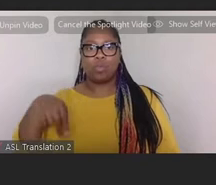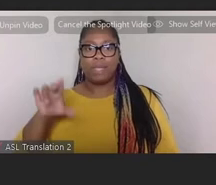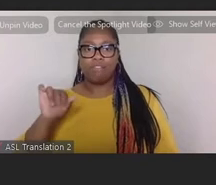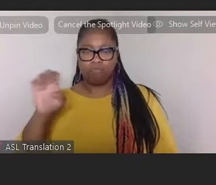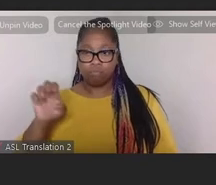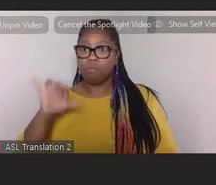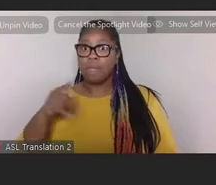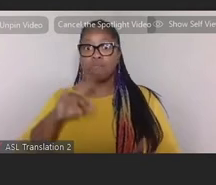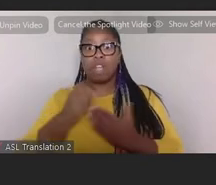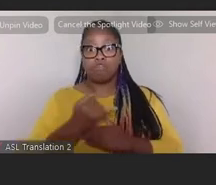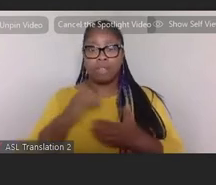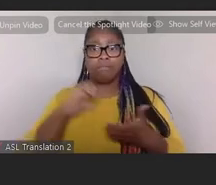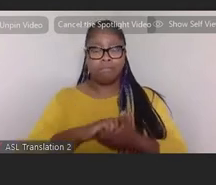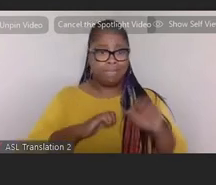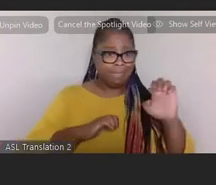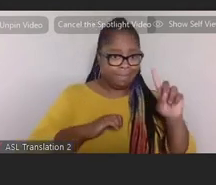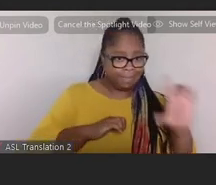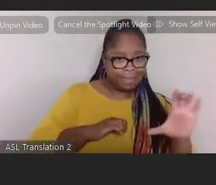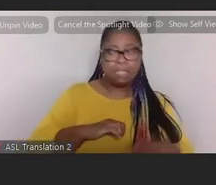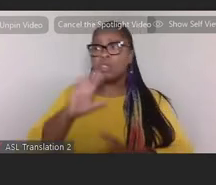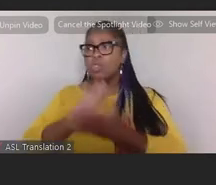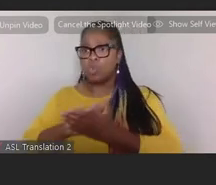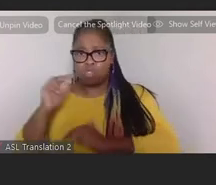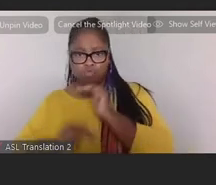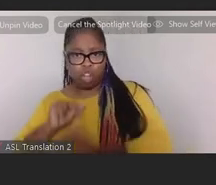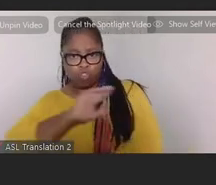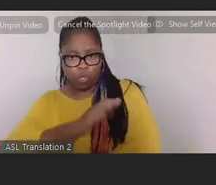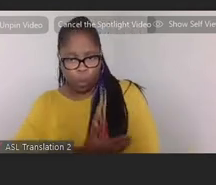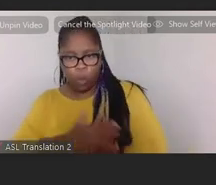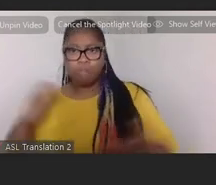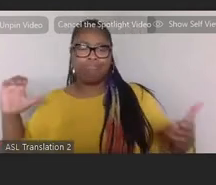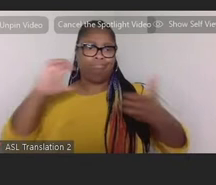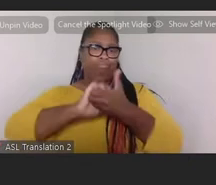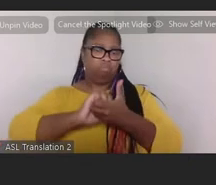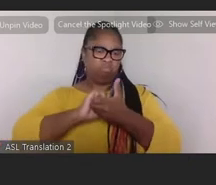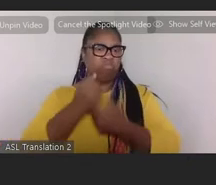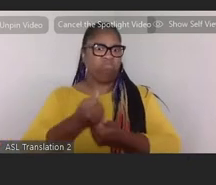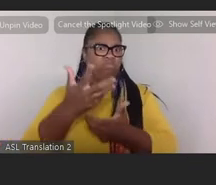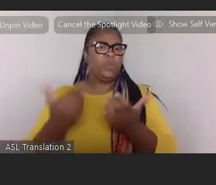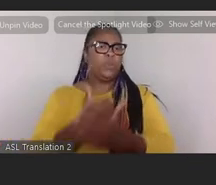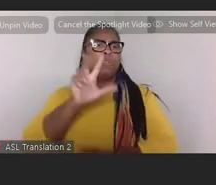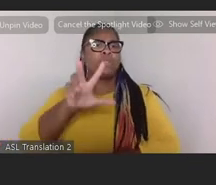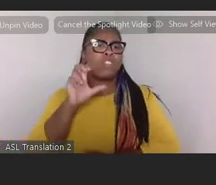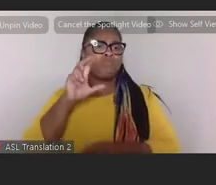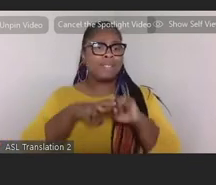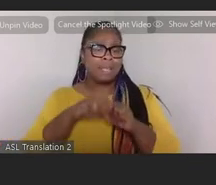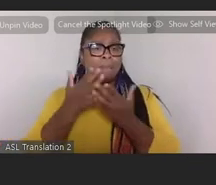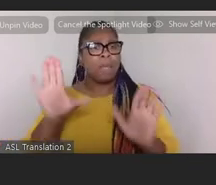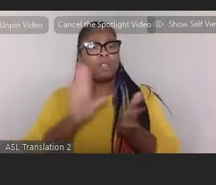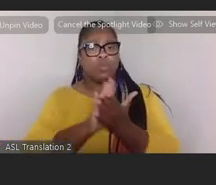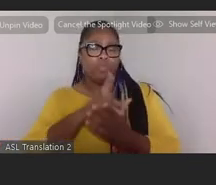between the EDC and the School Construction Authority, which is resulting in a new 300-seat public school for the